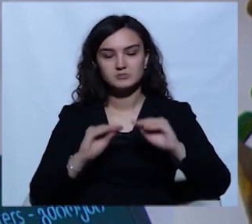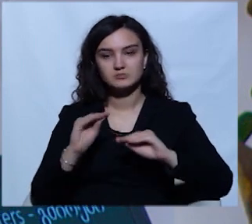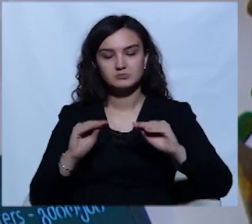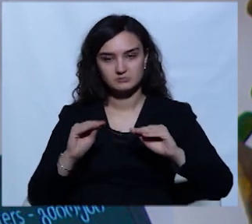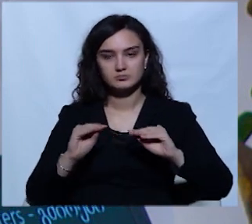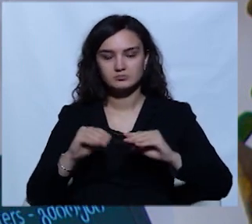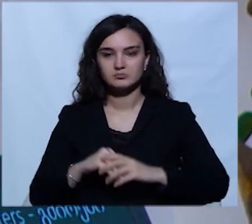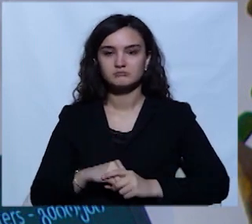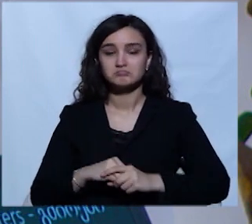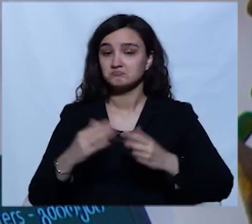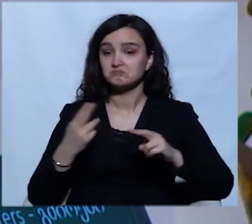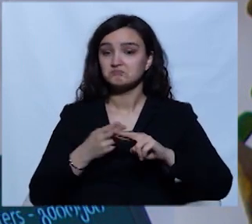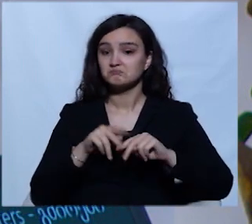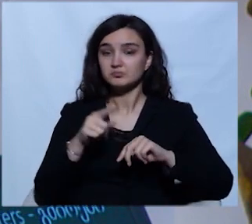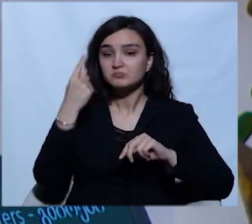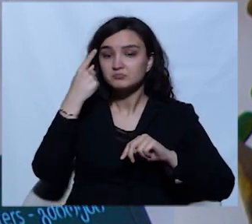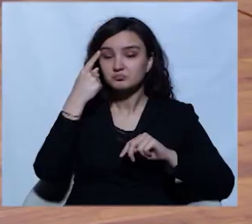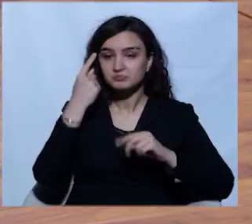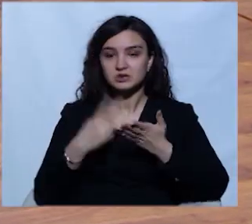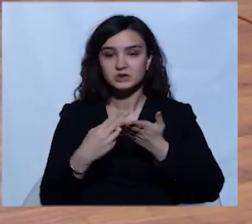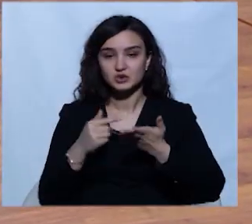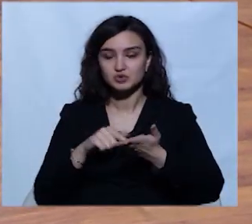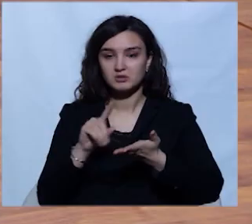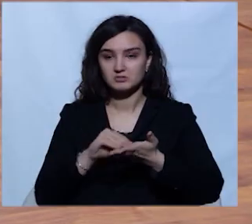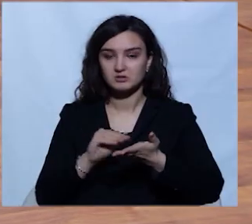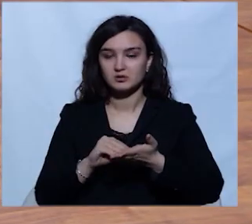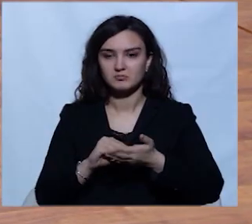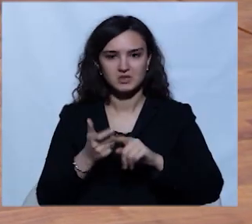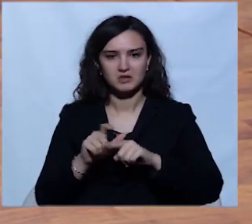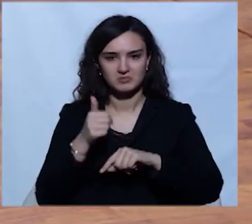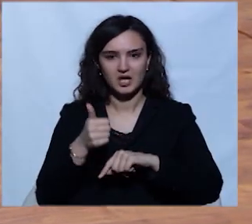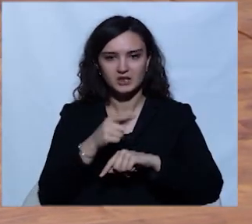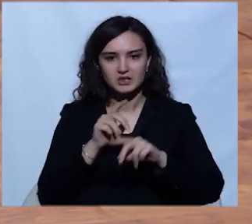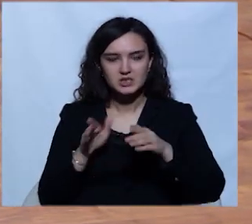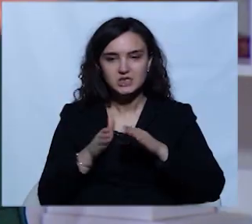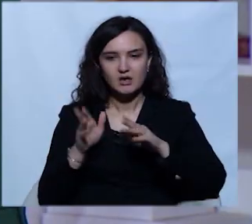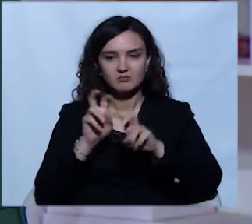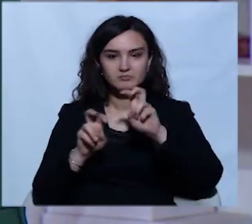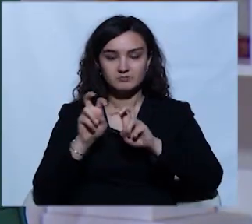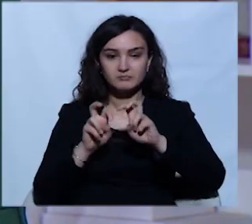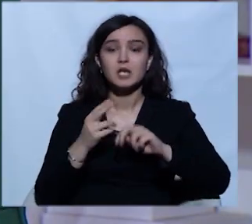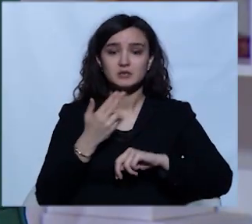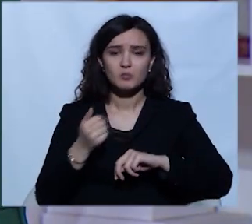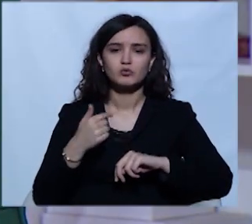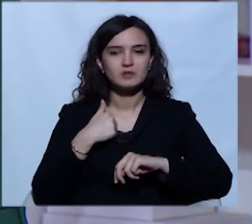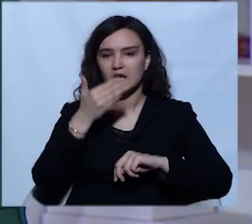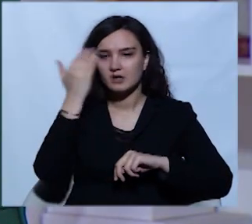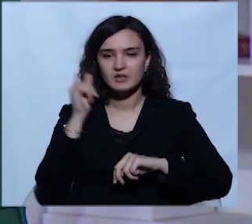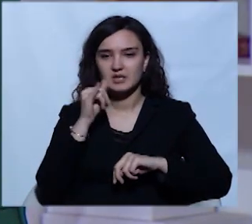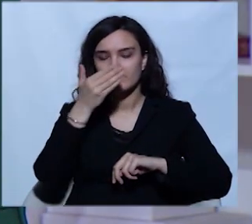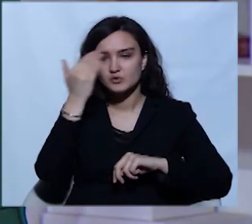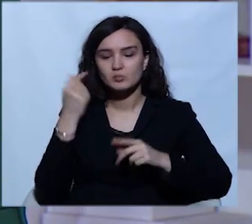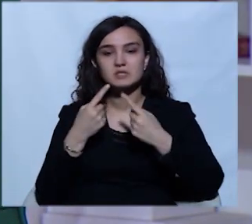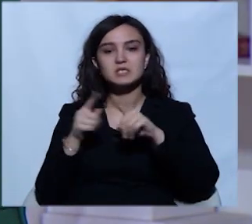highly resourceful. And this is something to think about from the book as well. Yes, such good points. Of course, we can't forget about our other